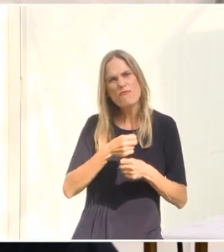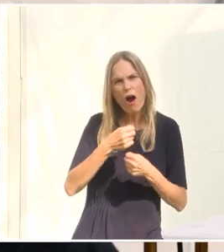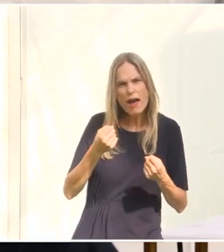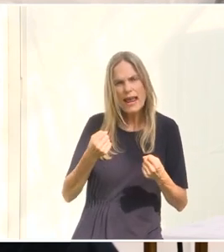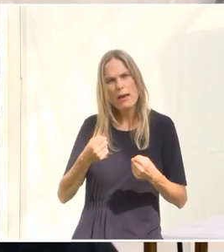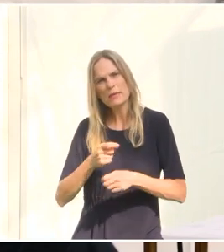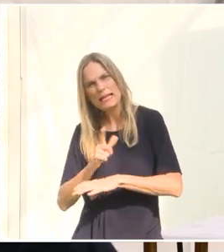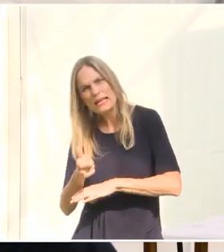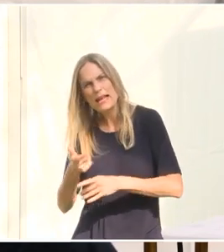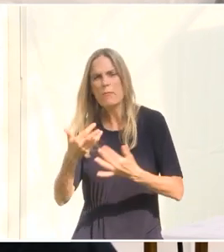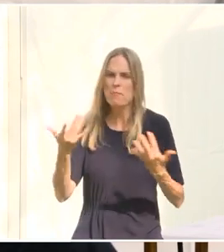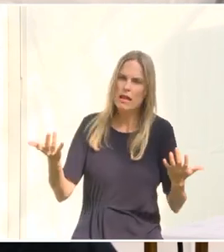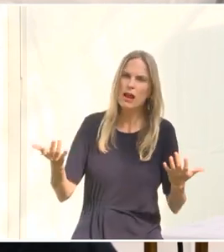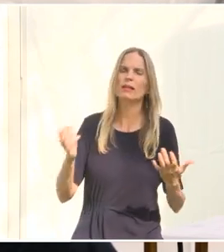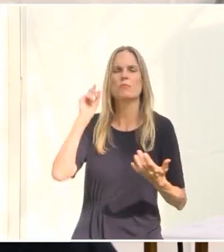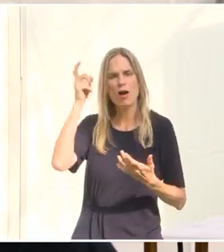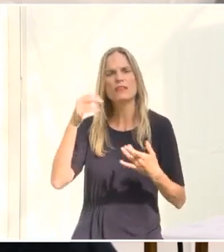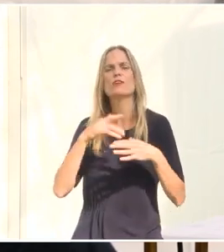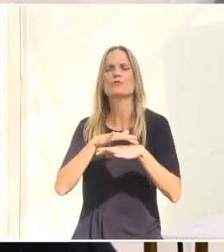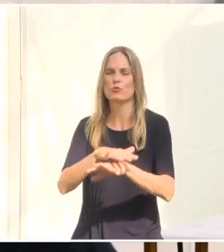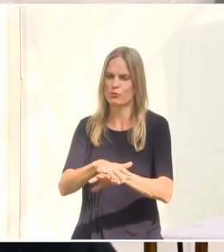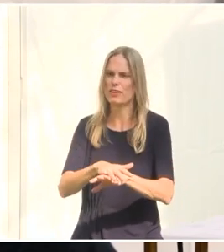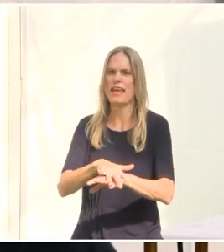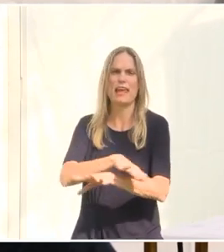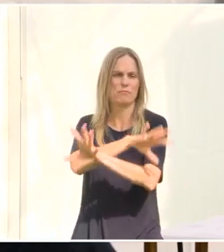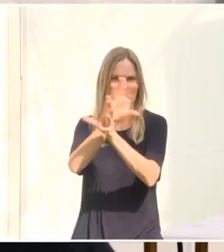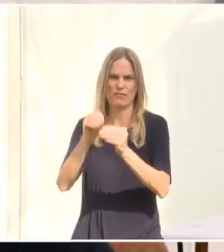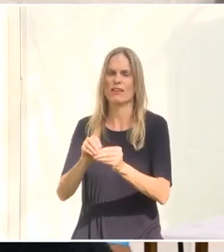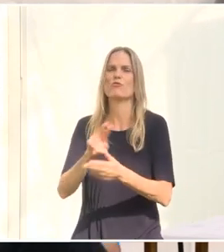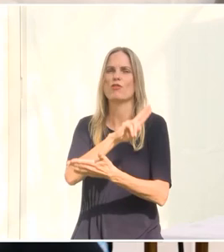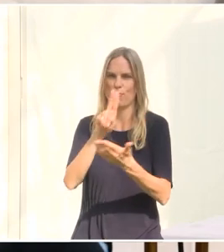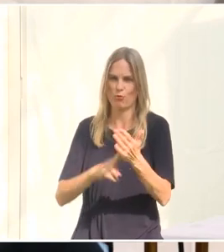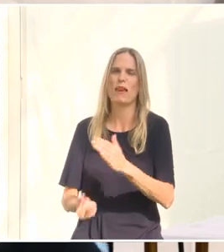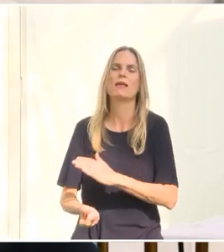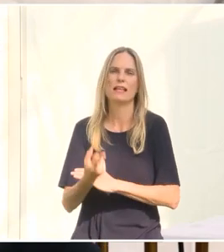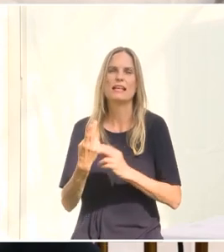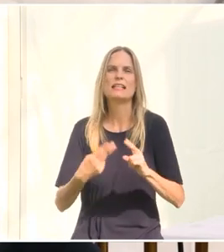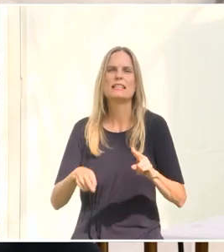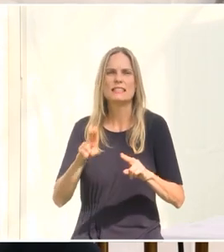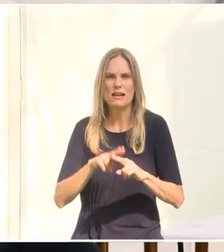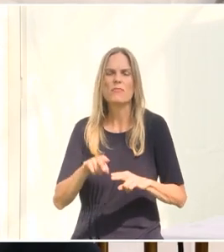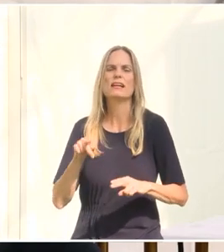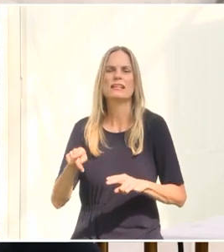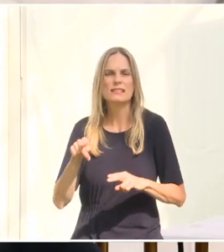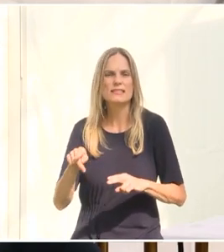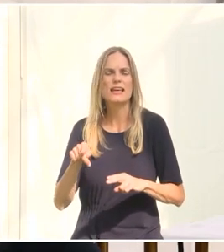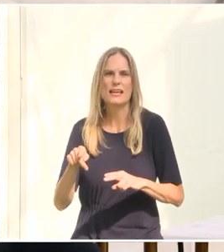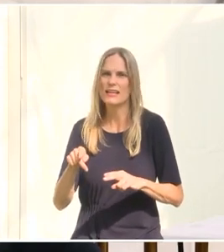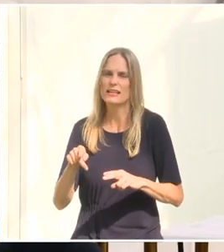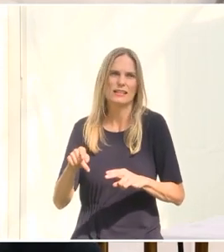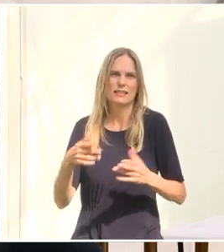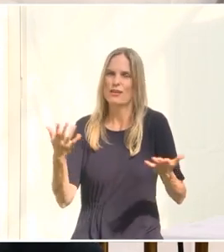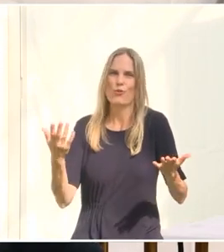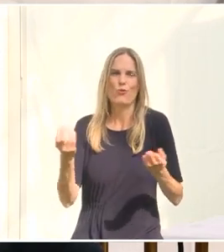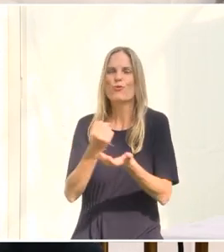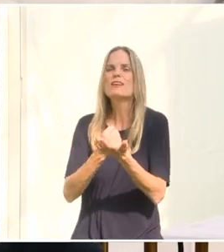system will be in a big trouble because of the really over-exploitation of whatever resources